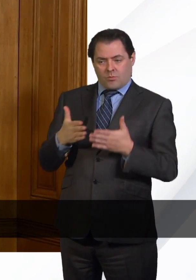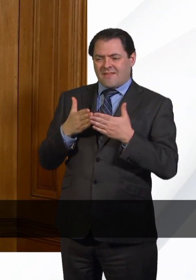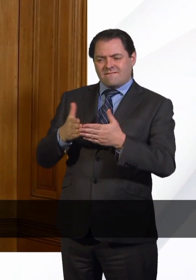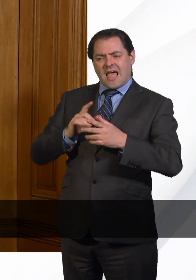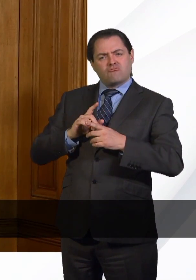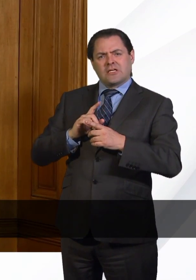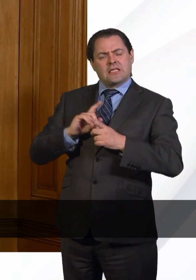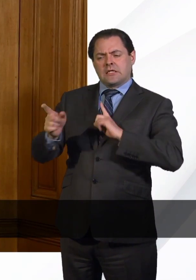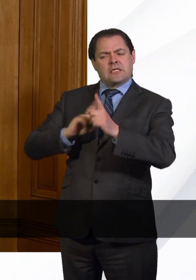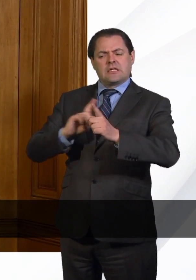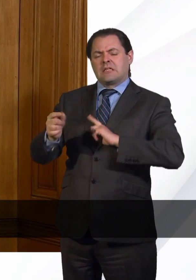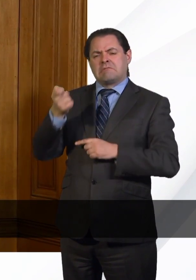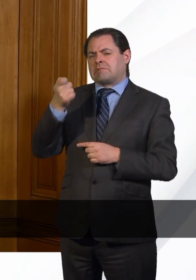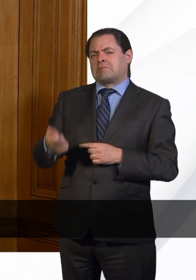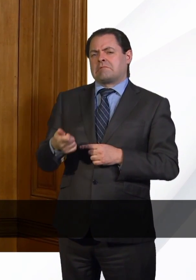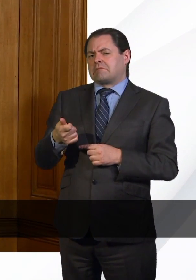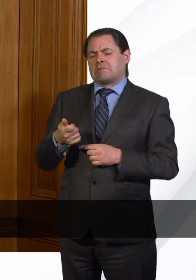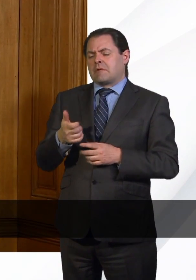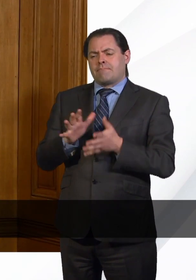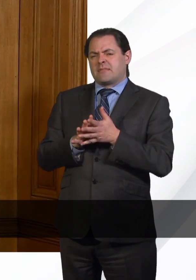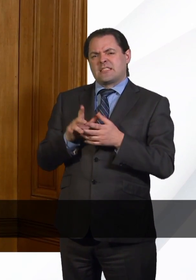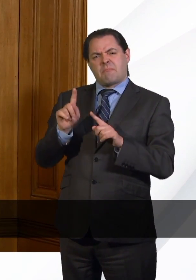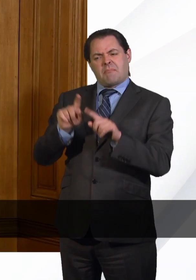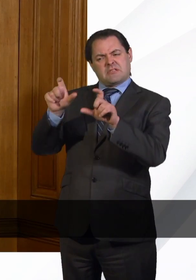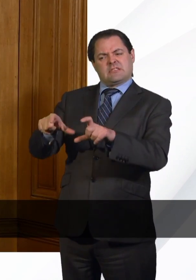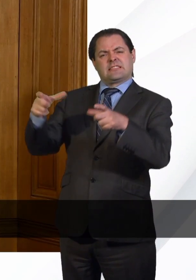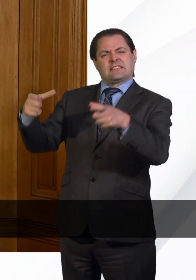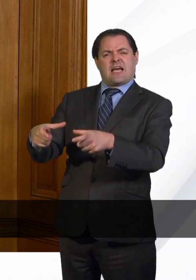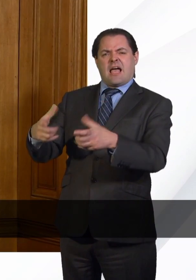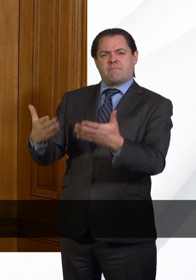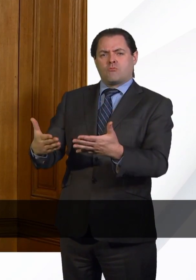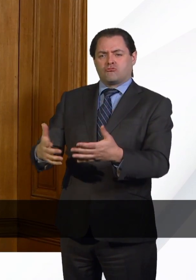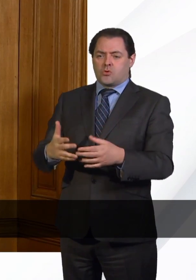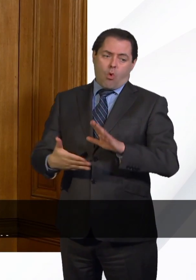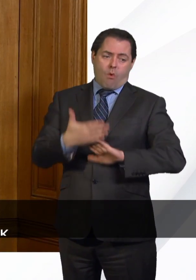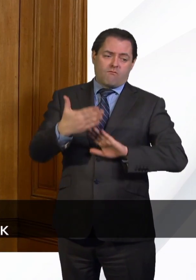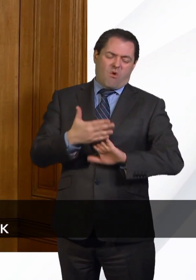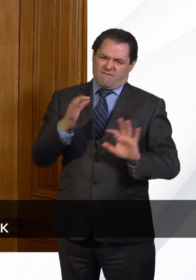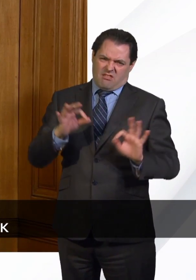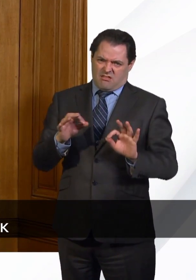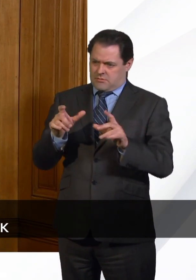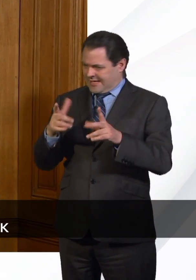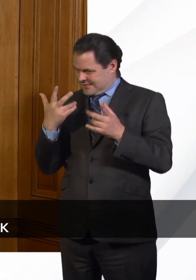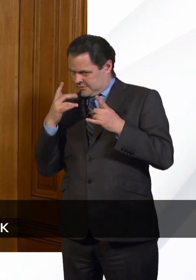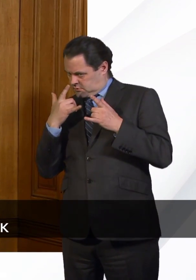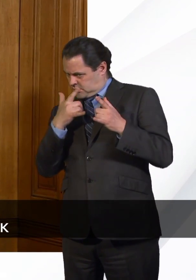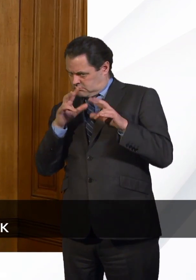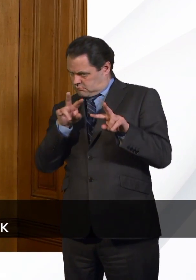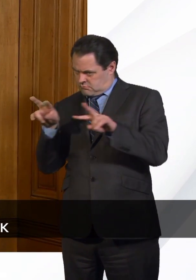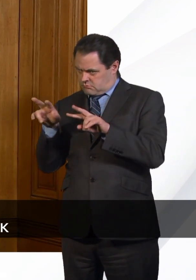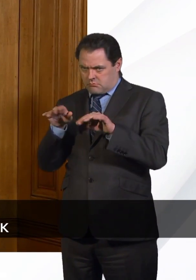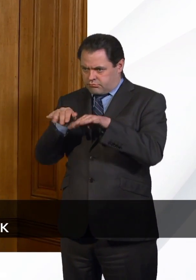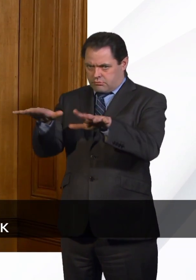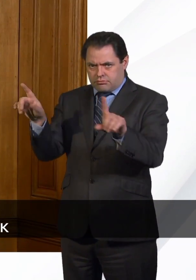are there, but they're running relatively infrequently. So it is an ideal place to look at the epidemiology and see the impact. And it's also, I used to